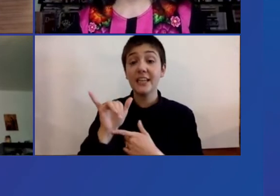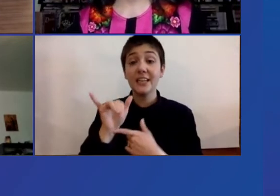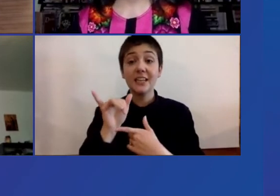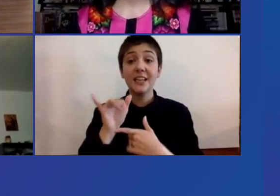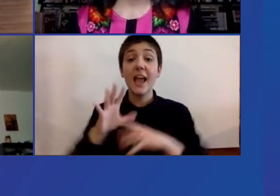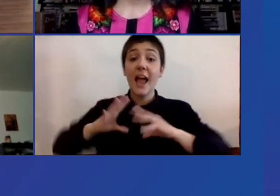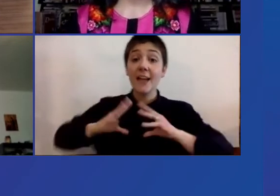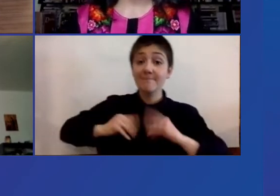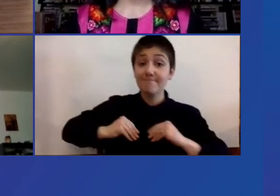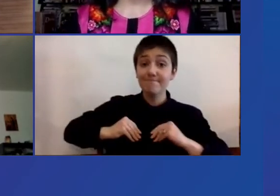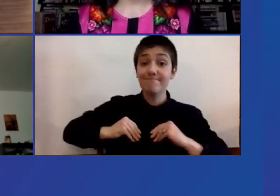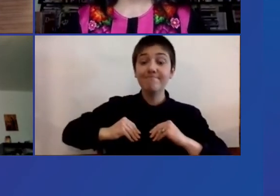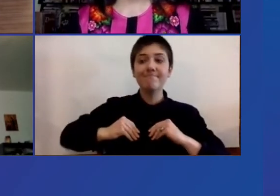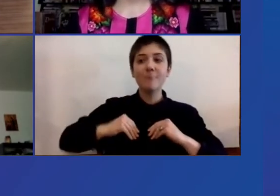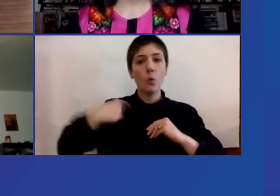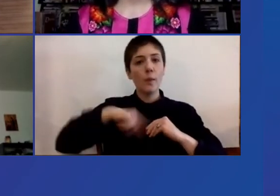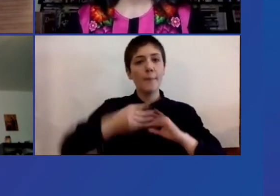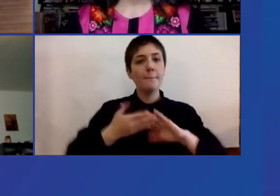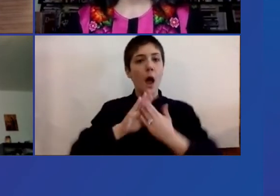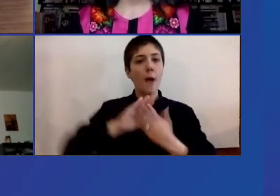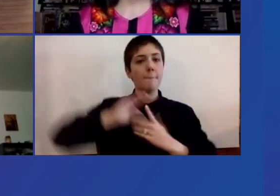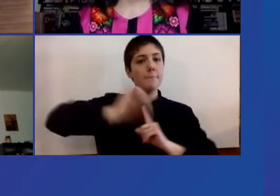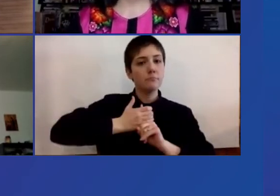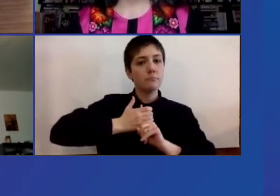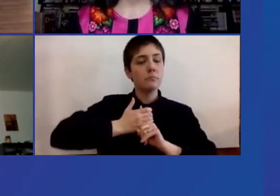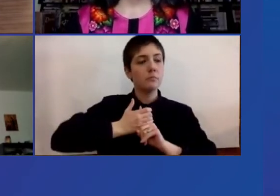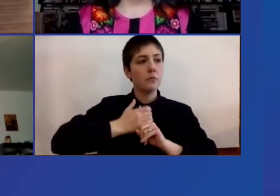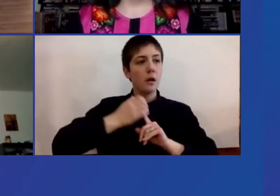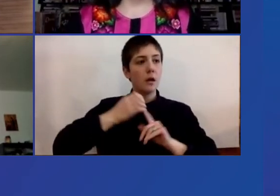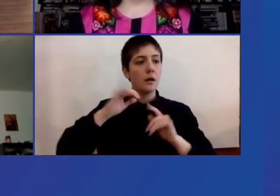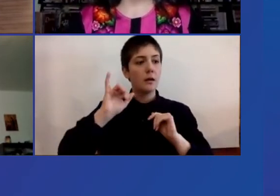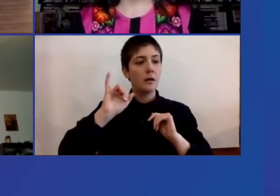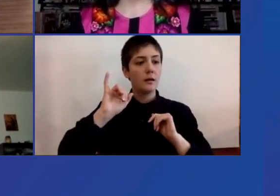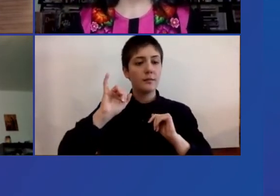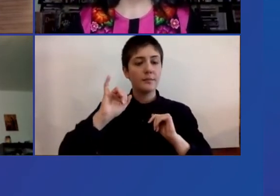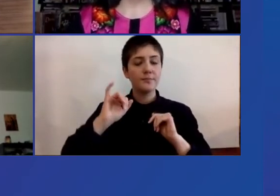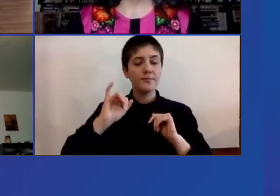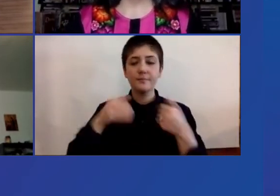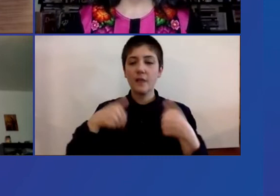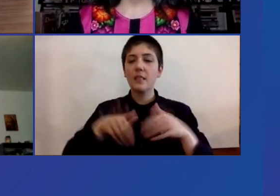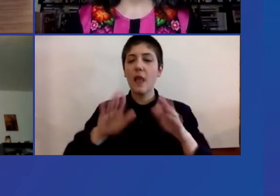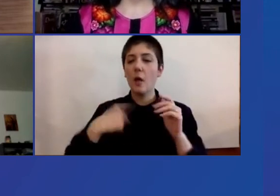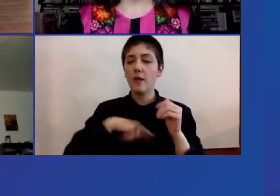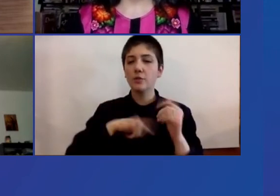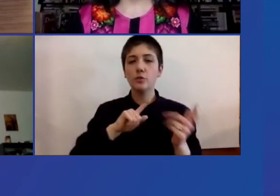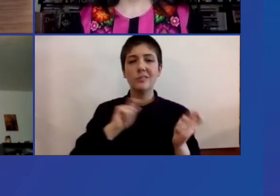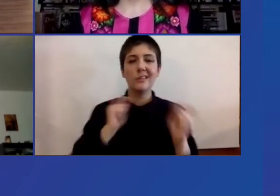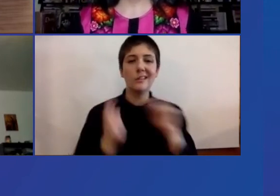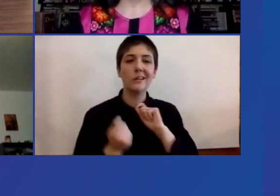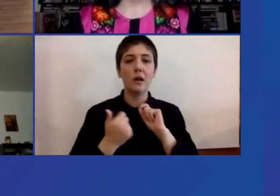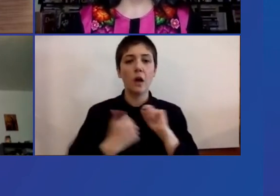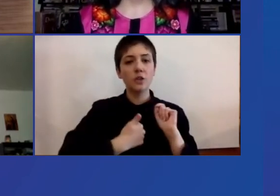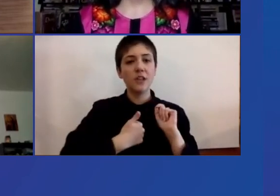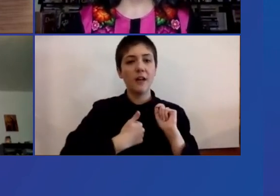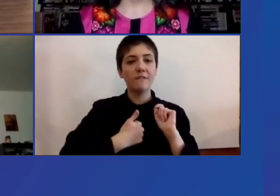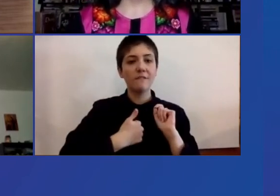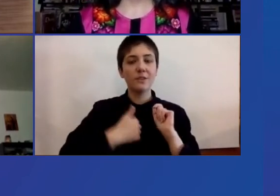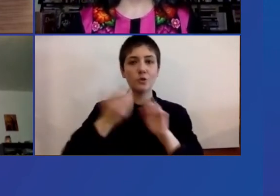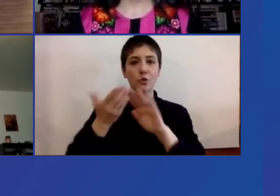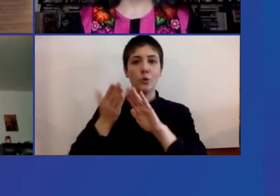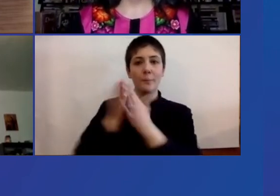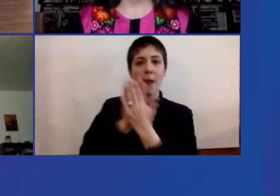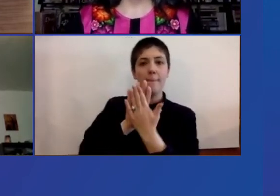or human being to transform her or himself to a divine being.